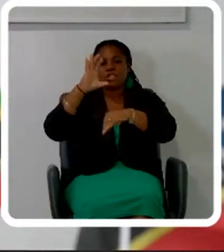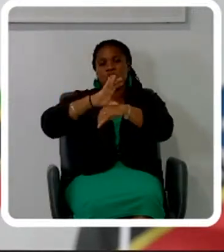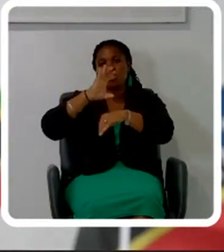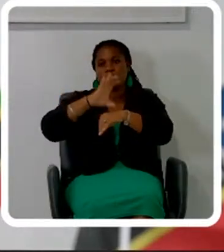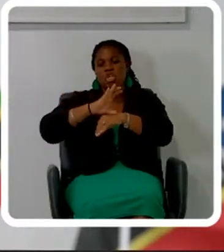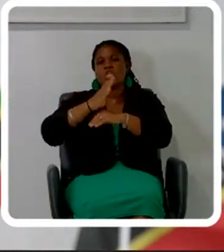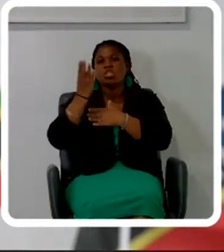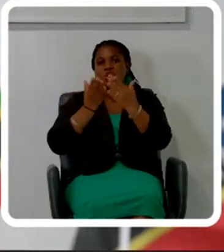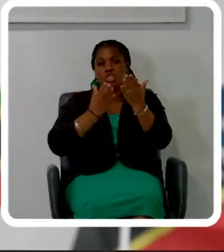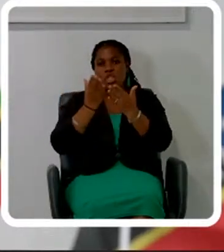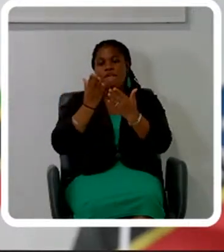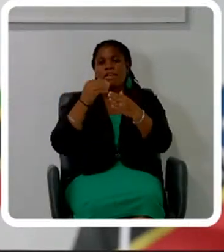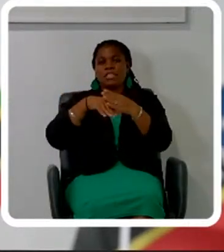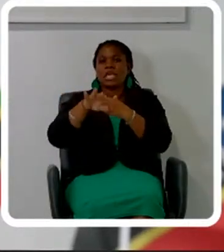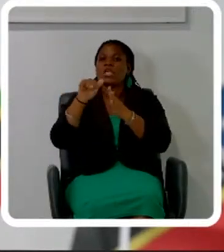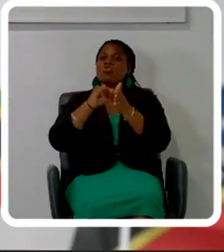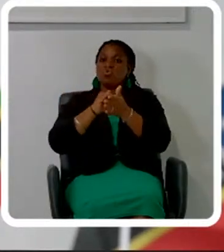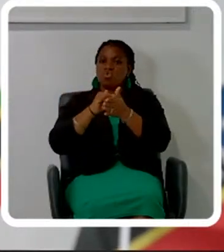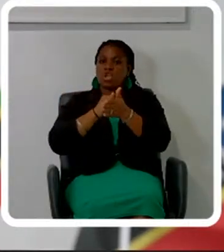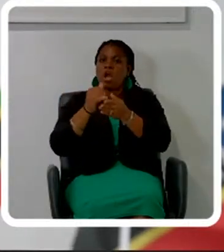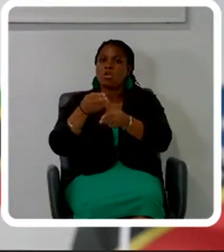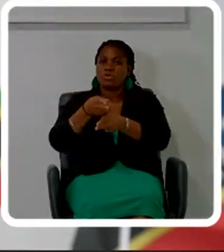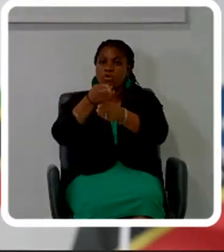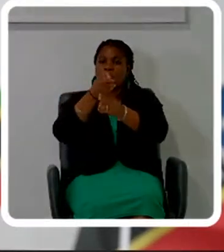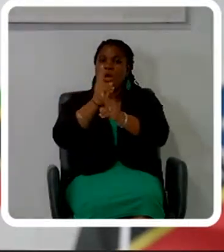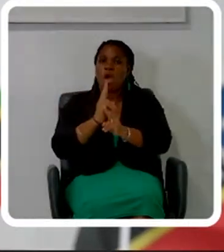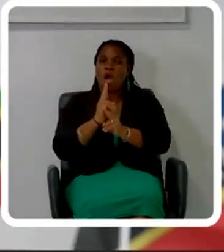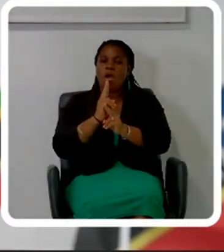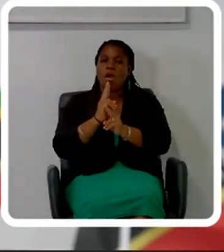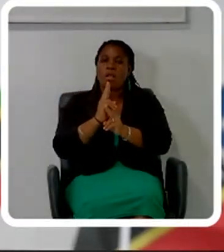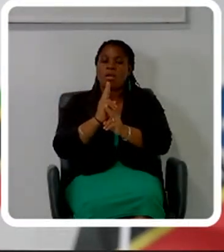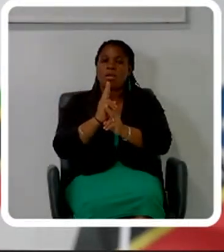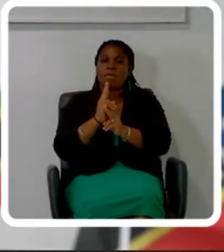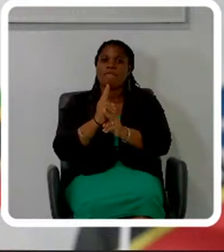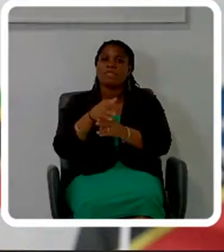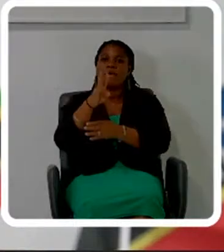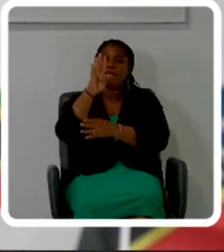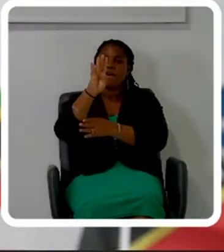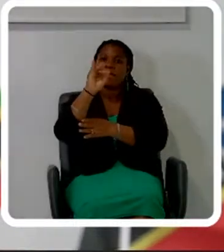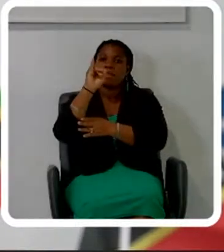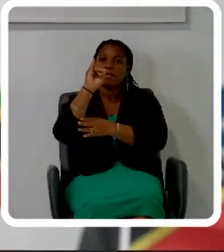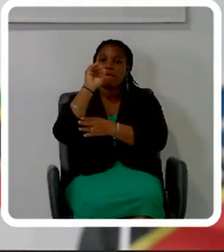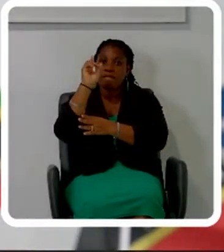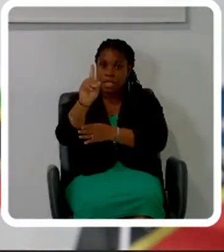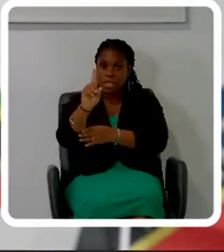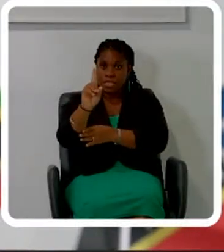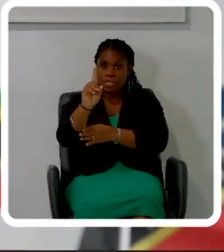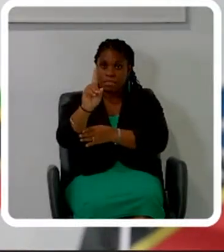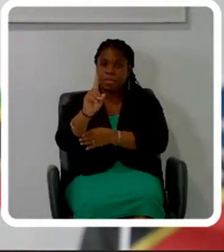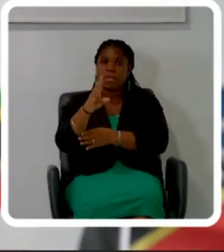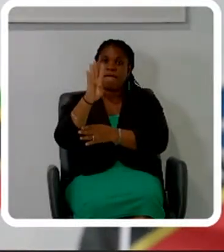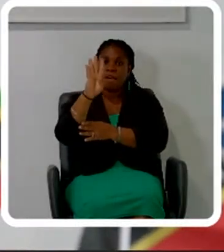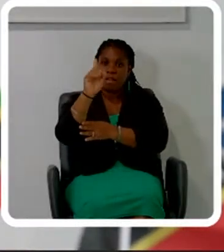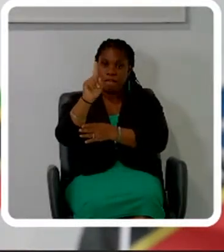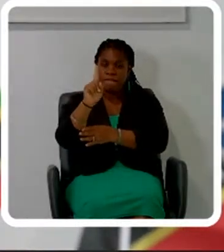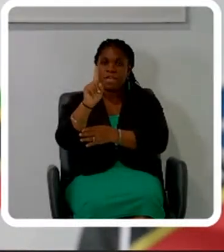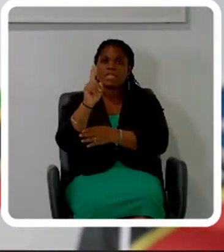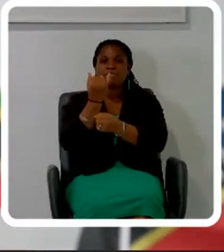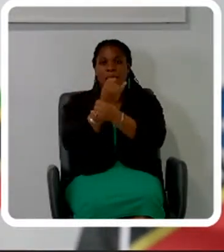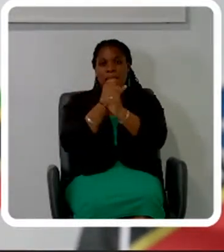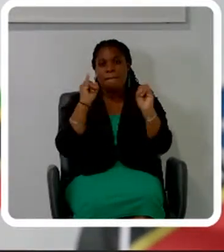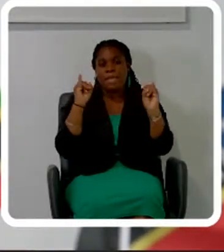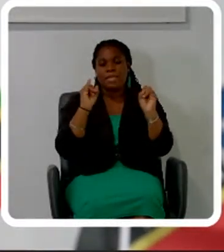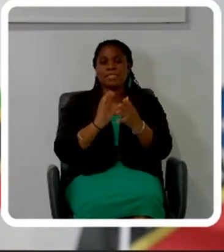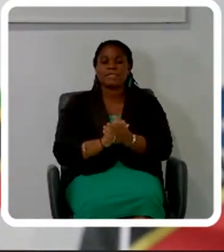York, honoring, of course, in honor of our 41st independence anniversary. So I want to say to our